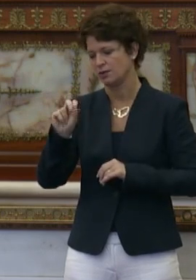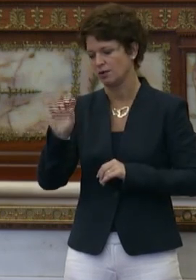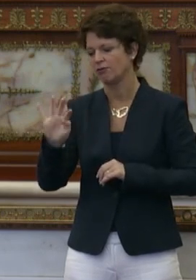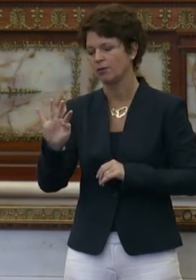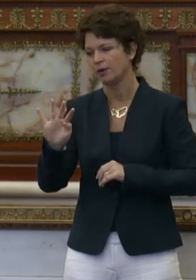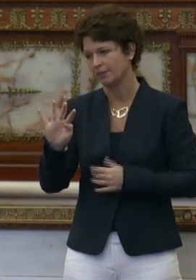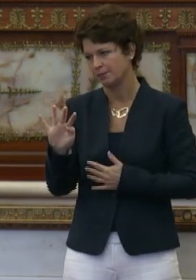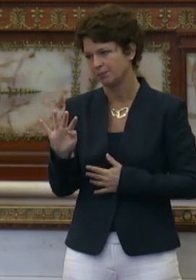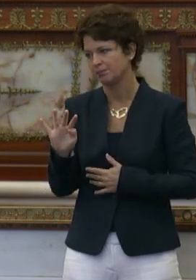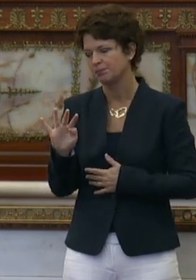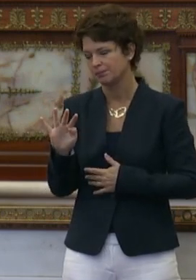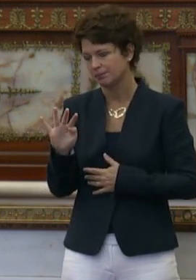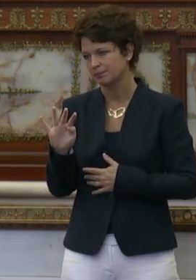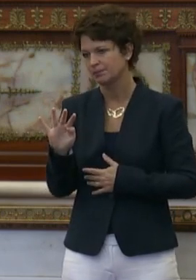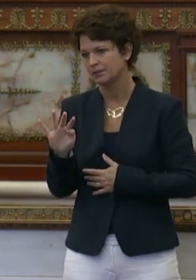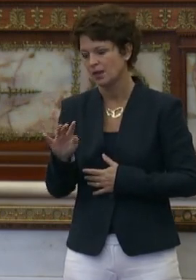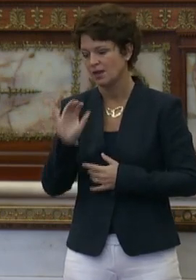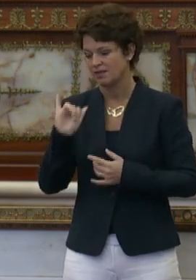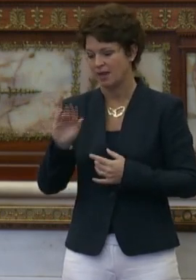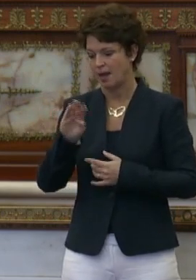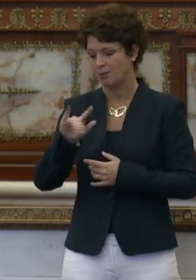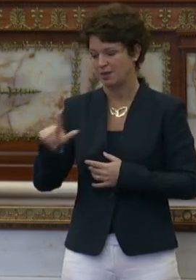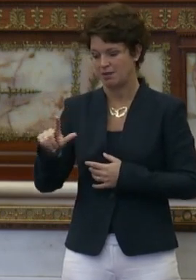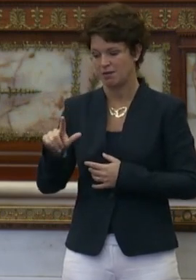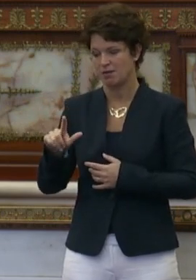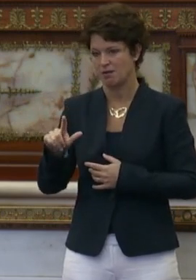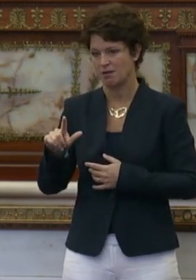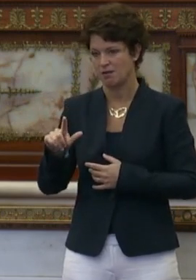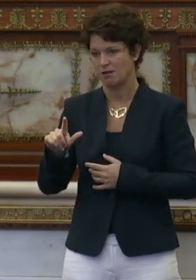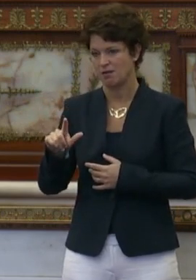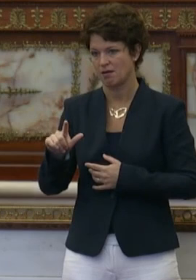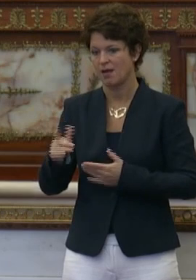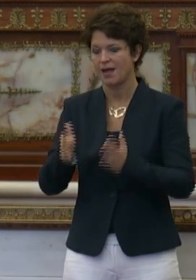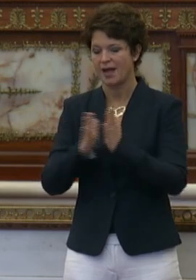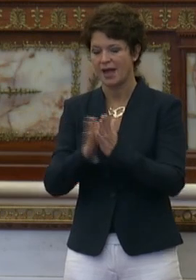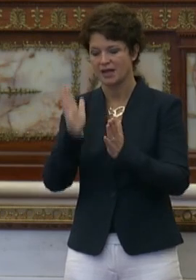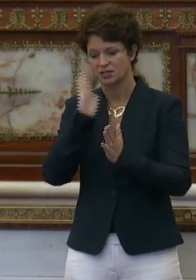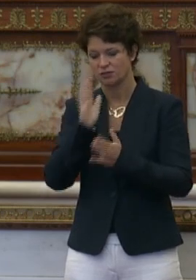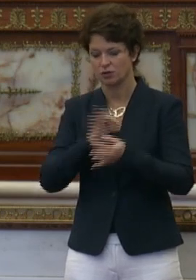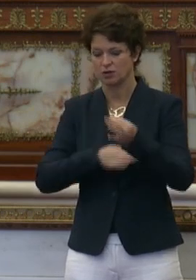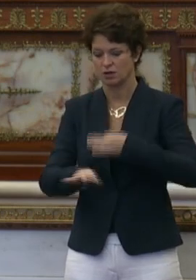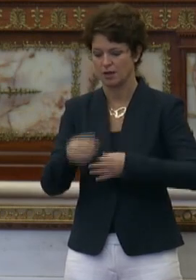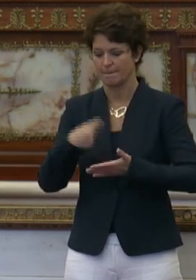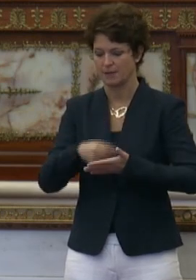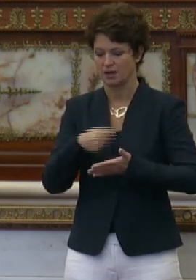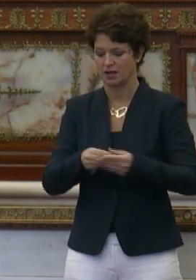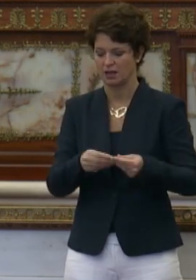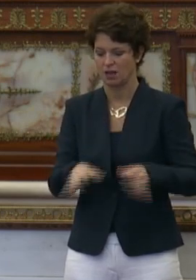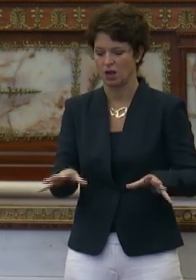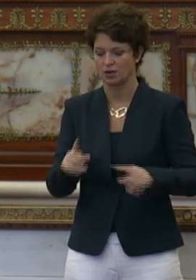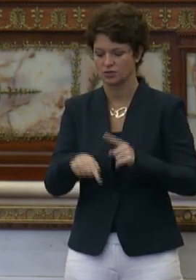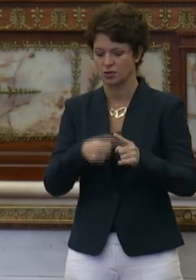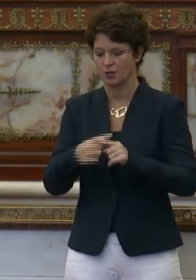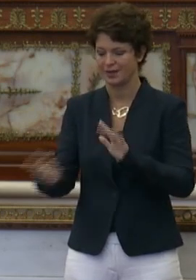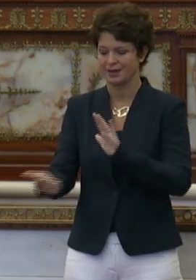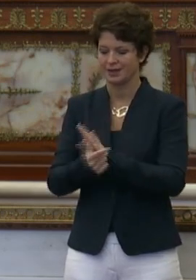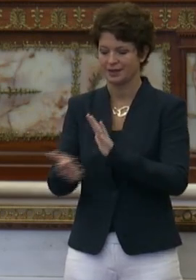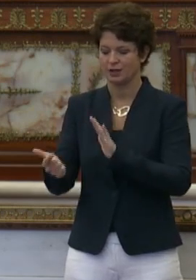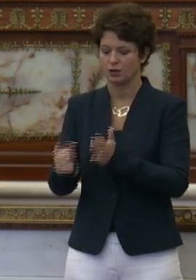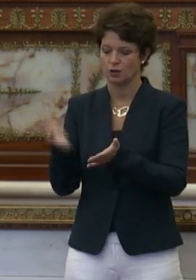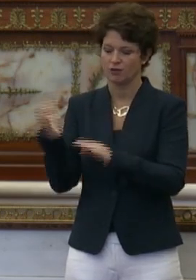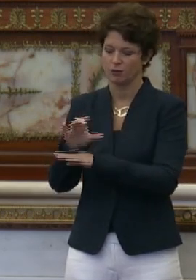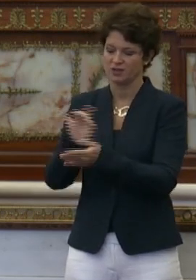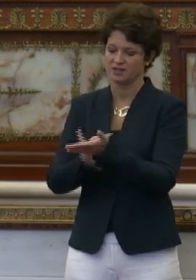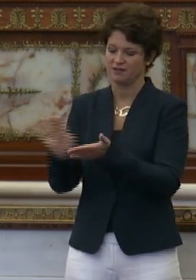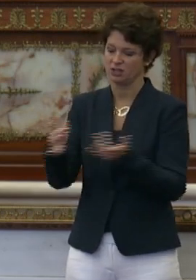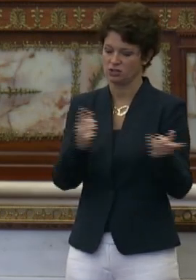200-304. This is a bill that asks for relief and recovery of losses when an illegal or forced